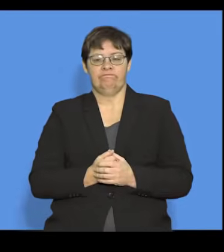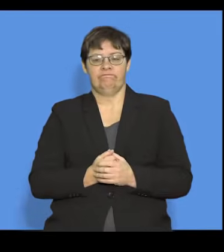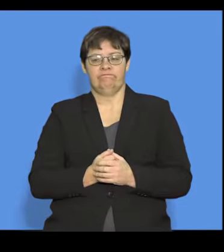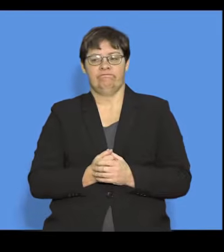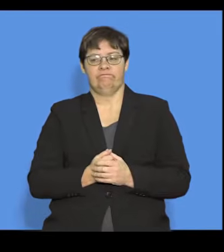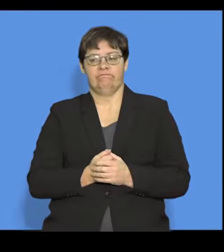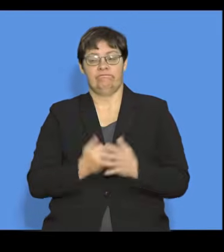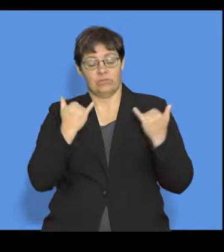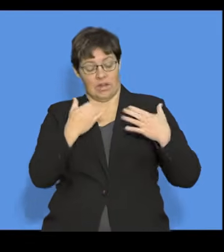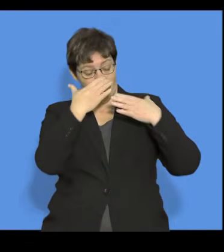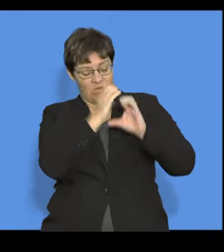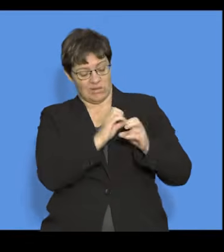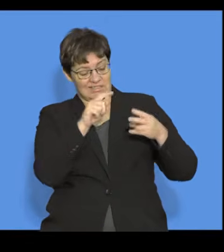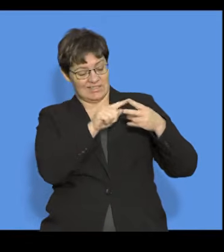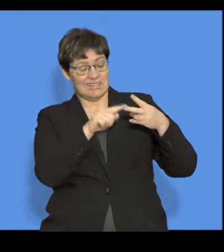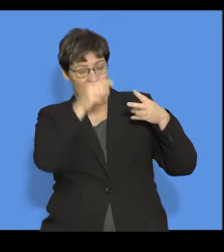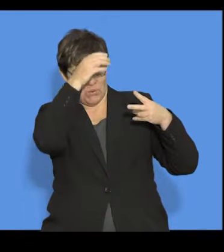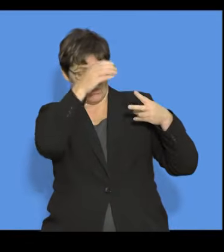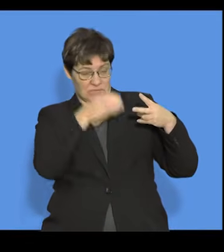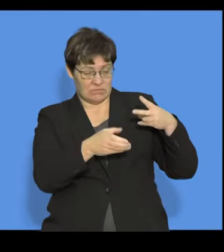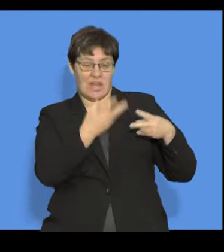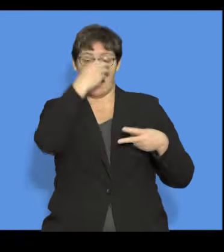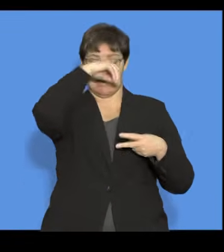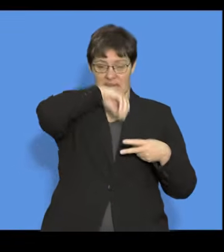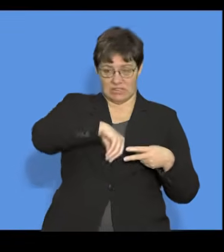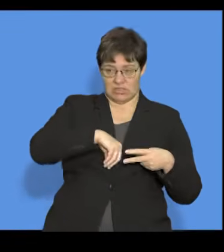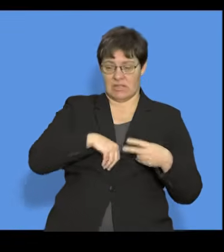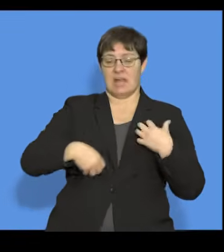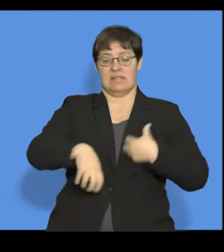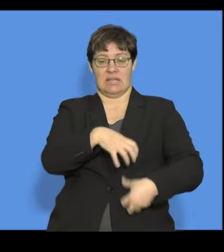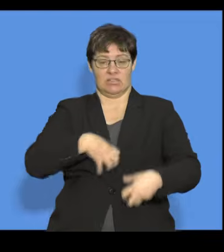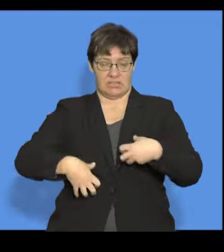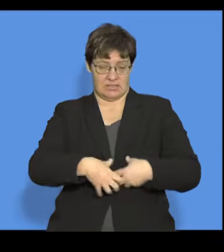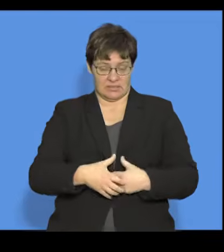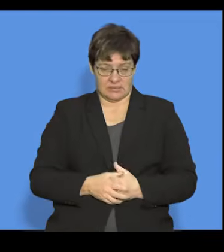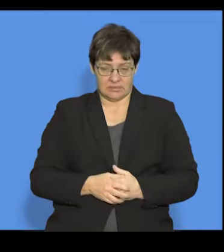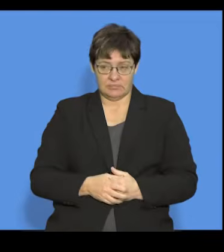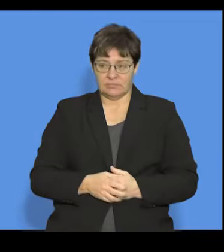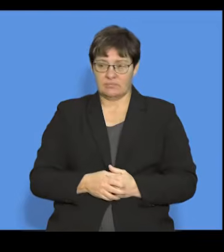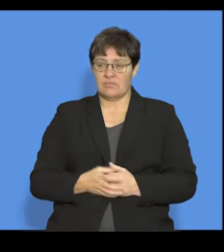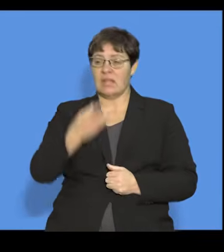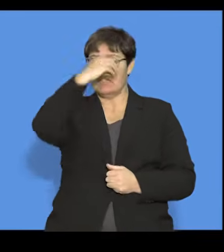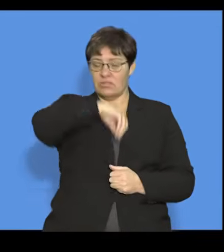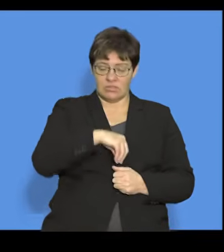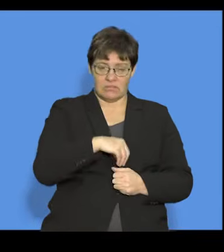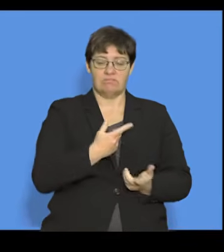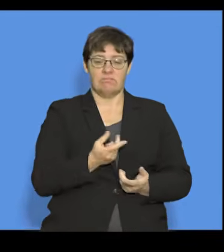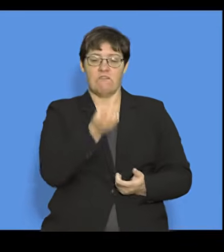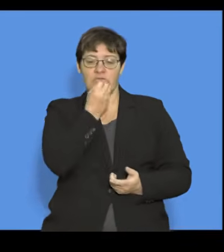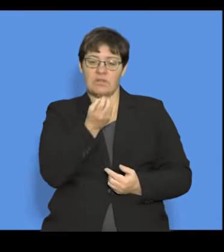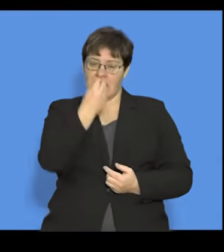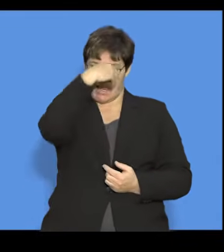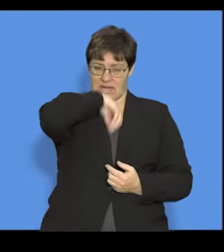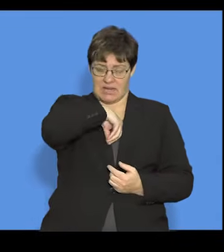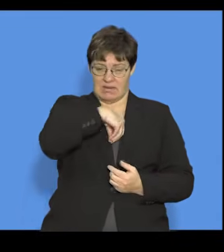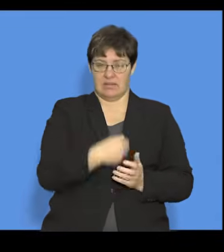In our focus today will be these two concepts of ingestion and digestion. So ingestion essentially is the taking